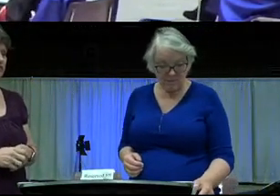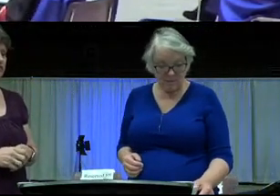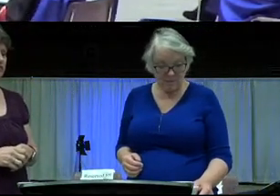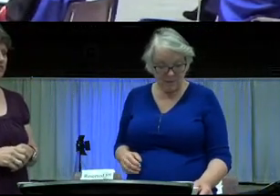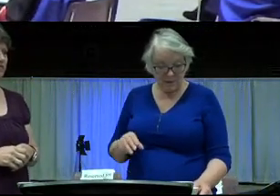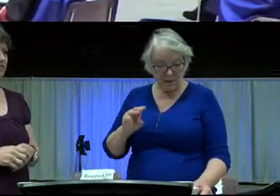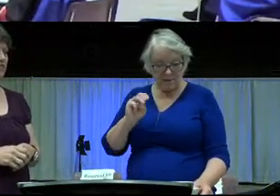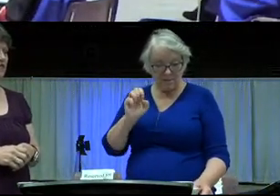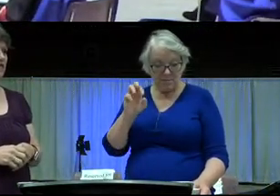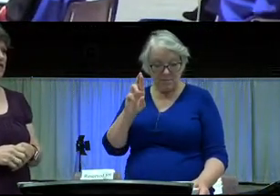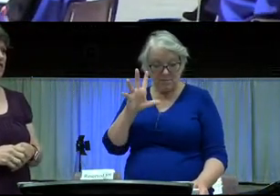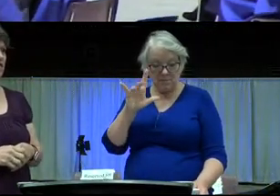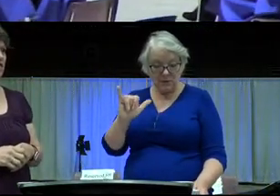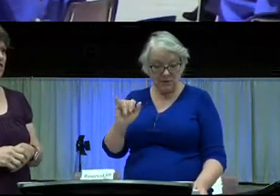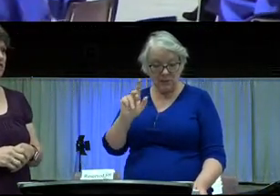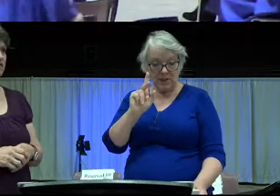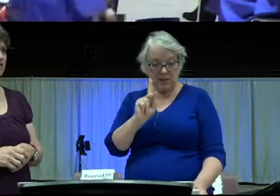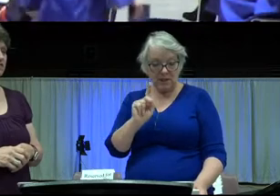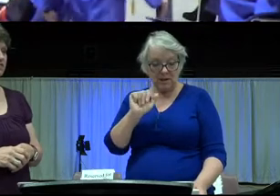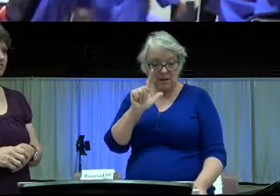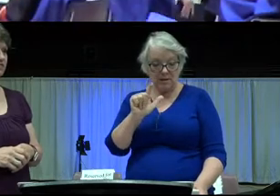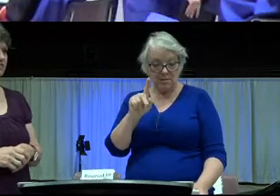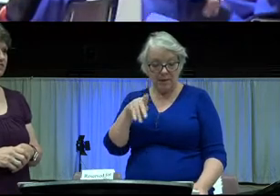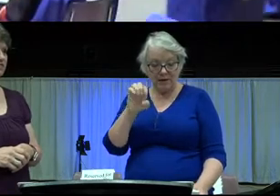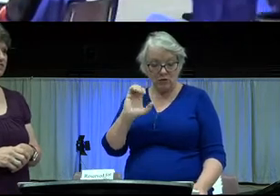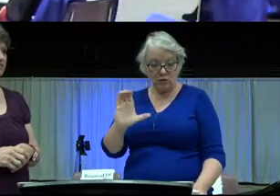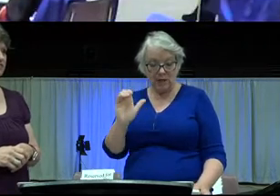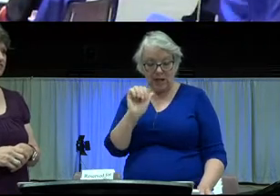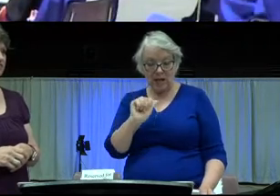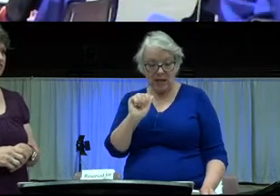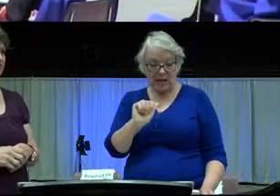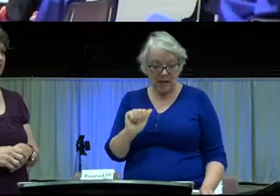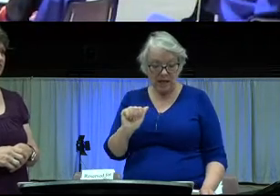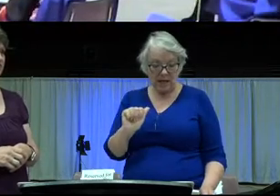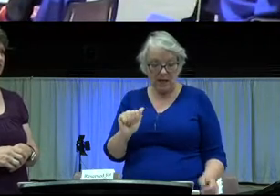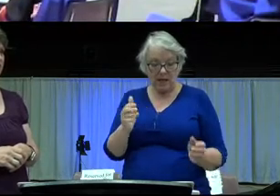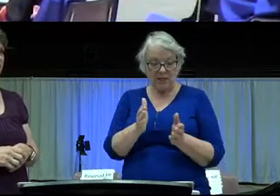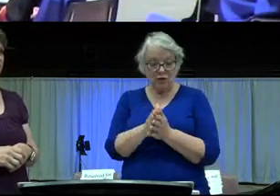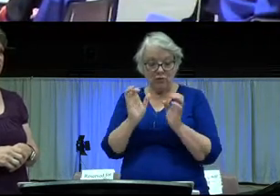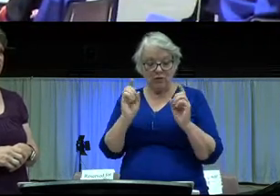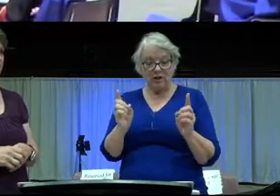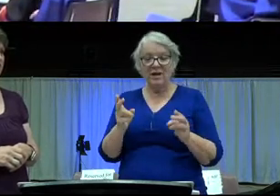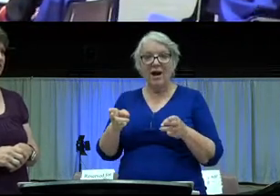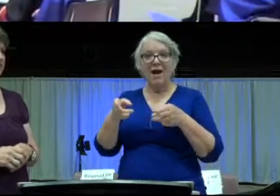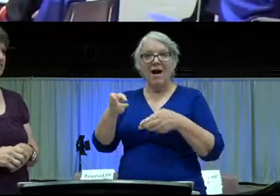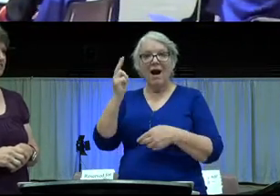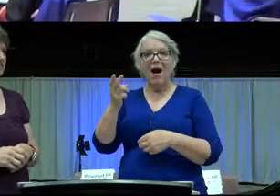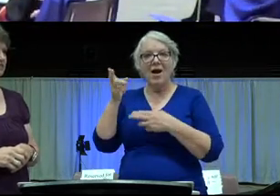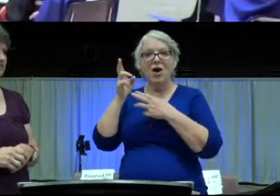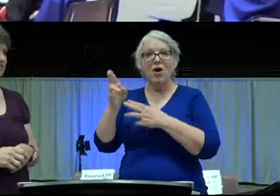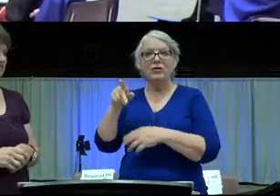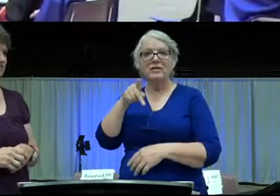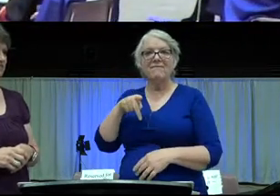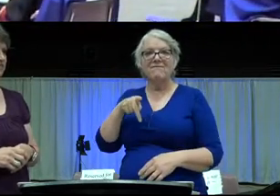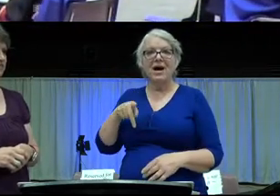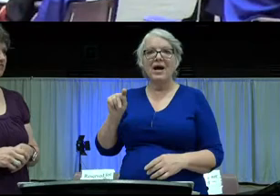Marcy Diane Kilpatrick, Associate of Arts, General Education, High Honors, Phi Theta Kappa.